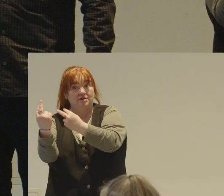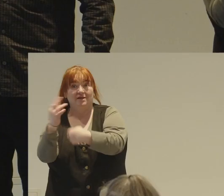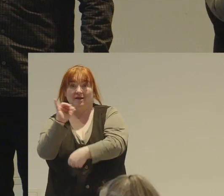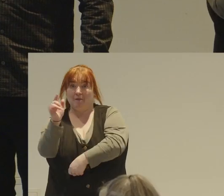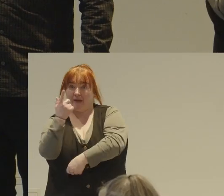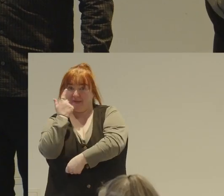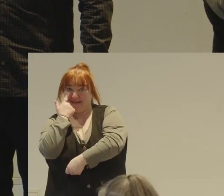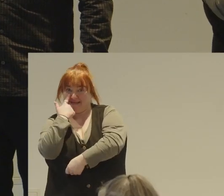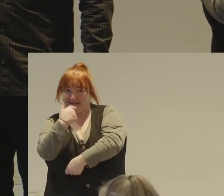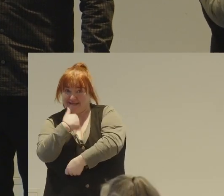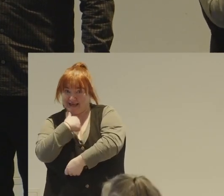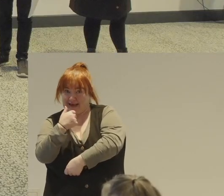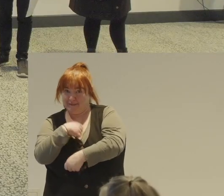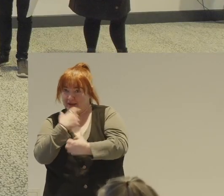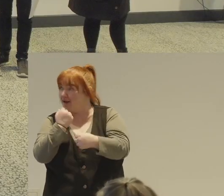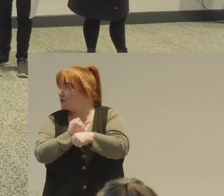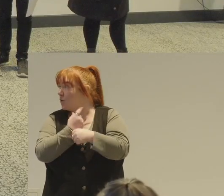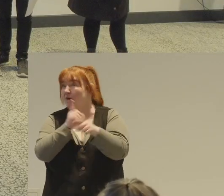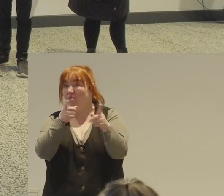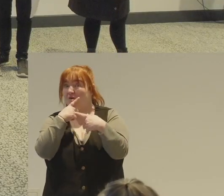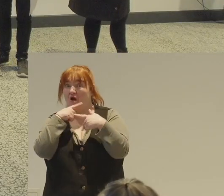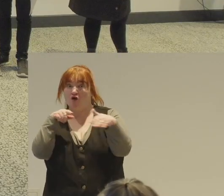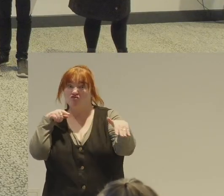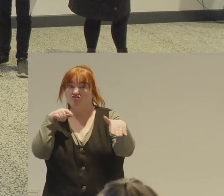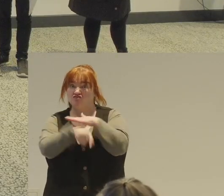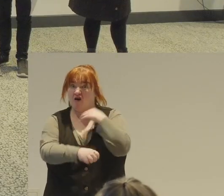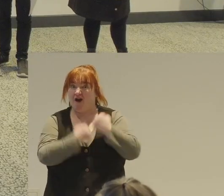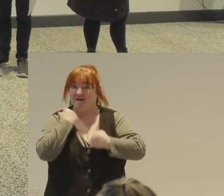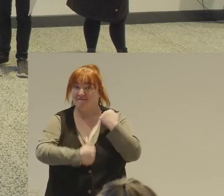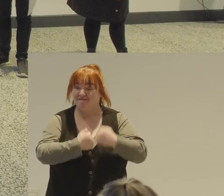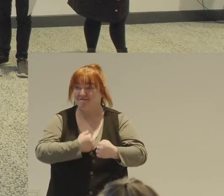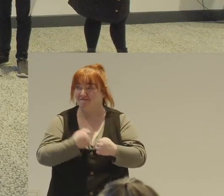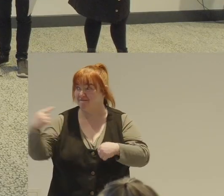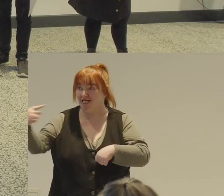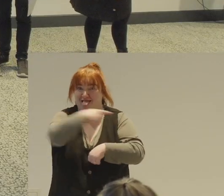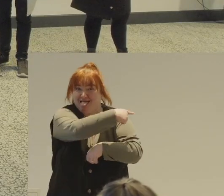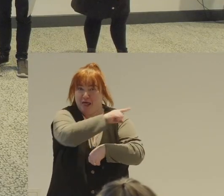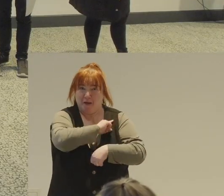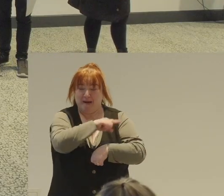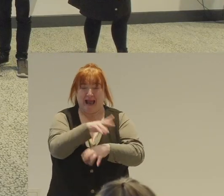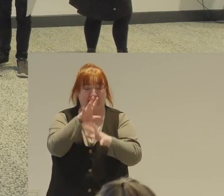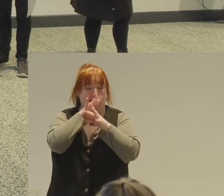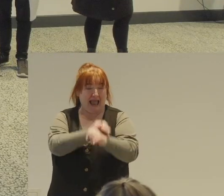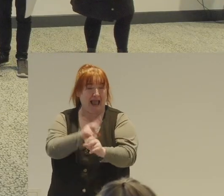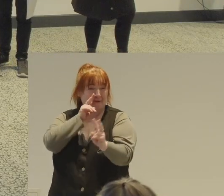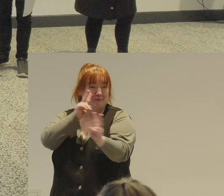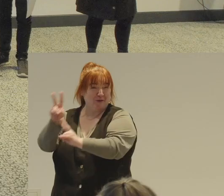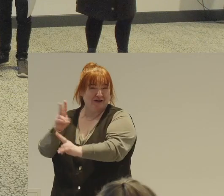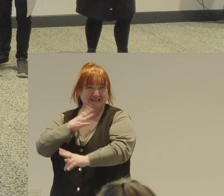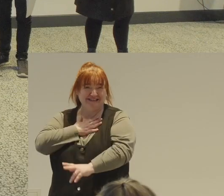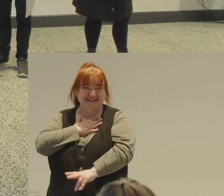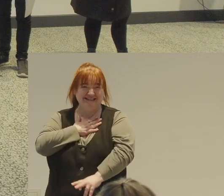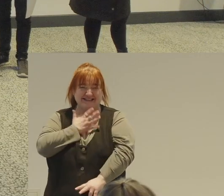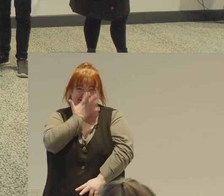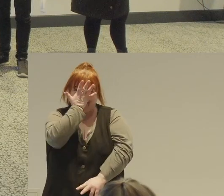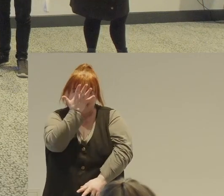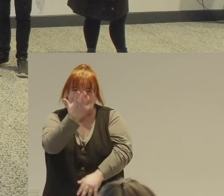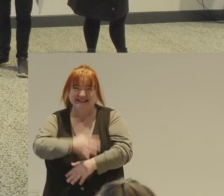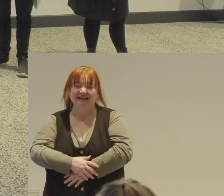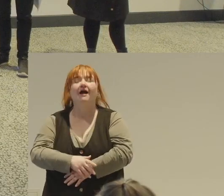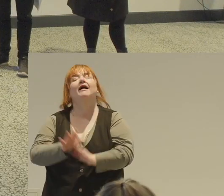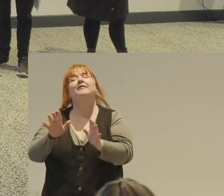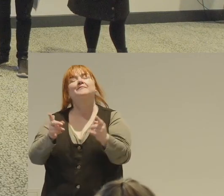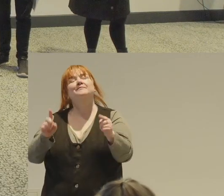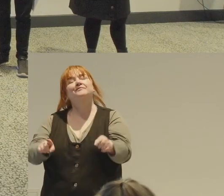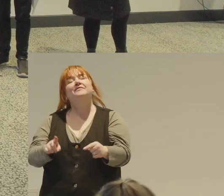me doing a run-off, because I hate watching myself back. Oh, no, you're very good on it. So this is an evaluation video we put together at the end of